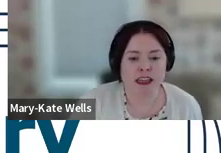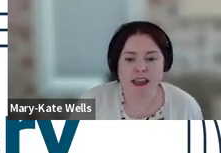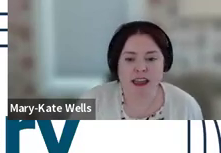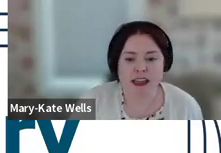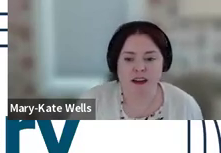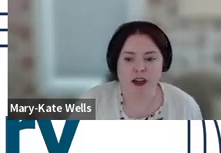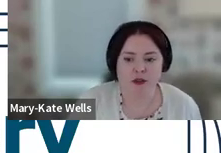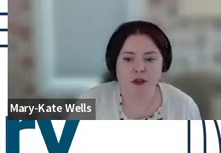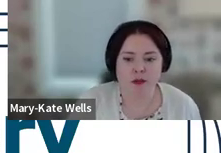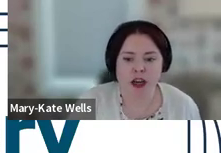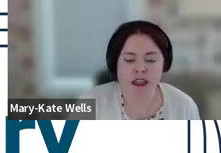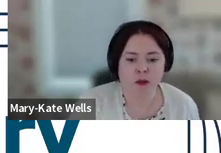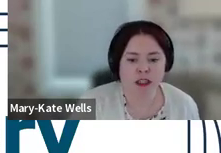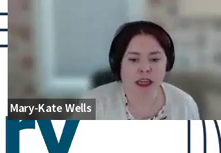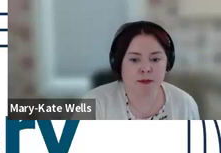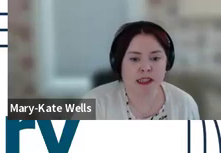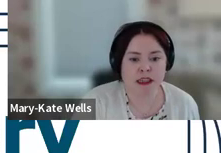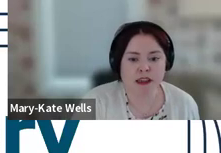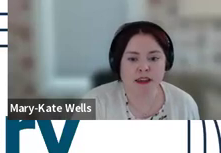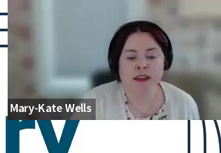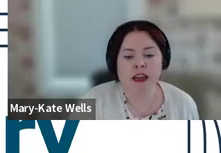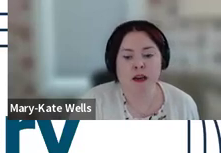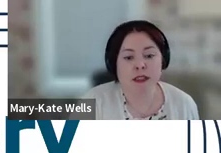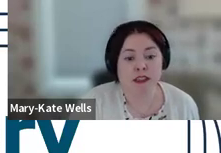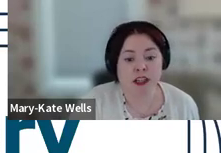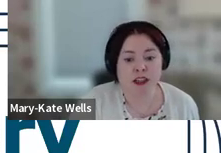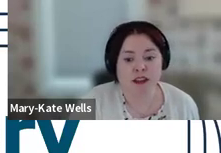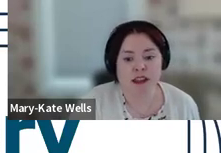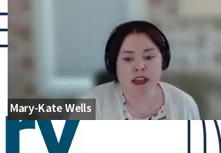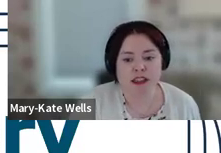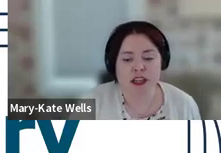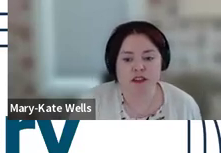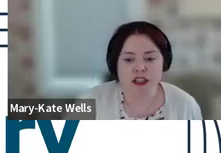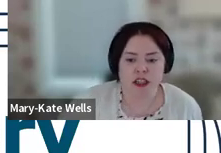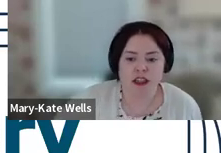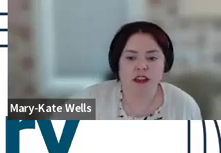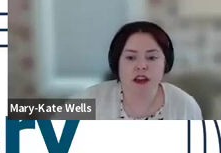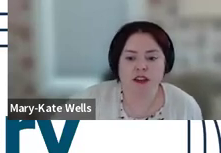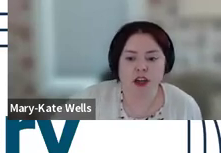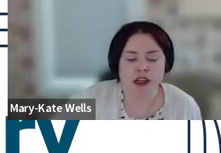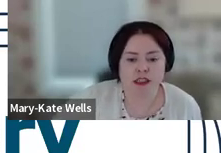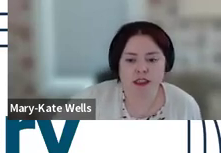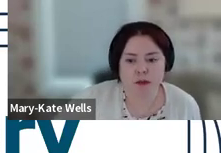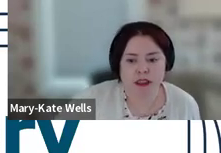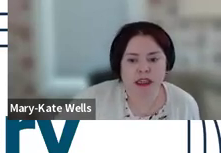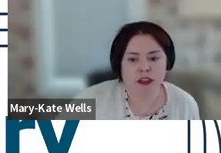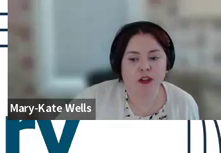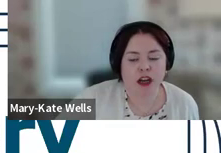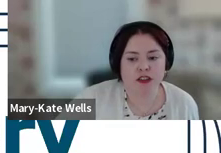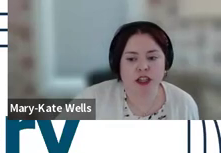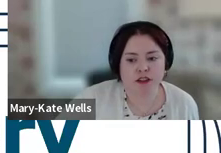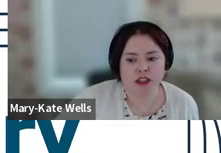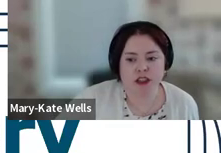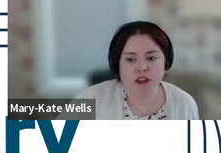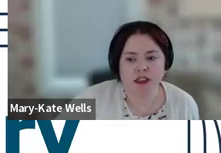are partnering today on this grassroots project, which aims to position the next generation of